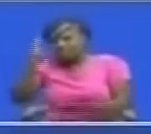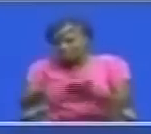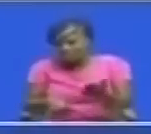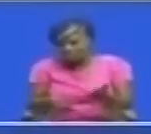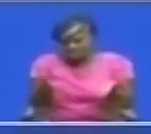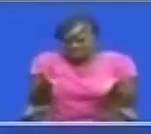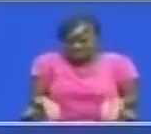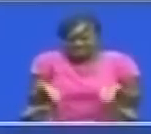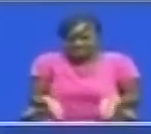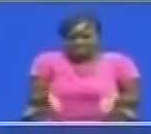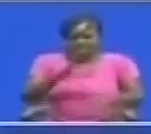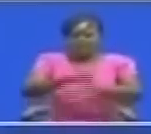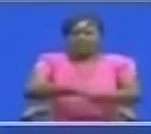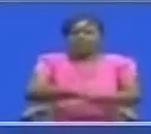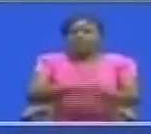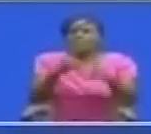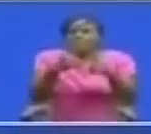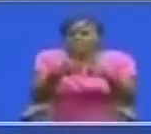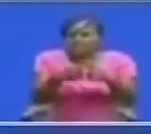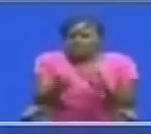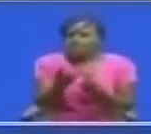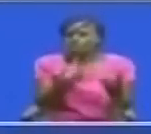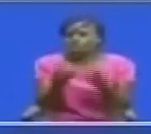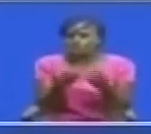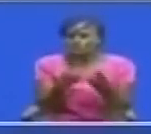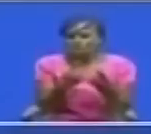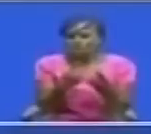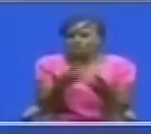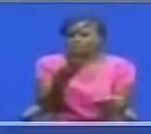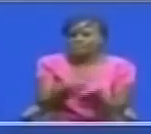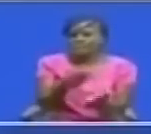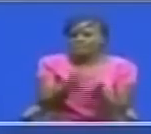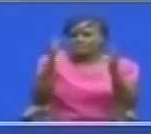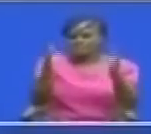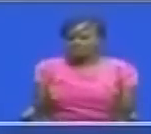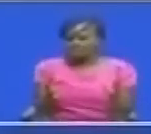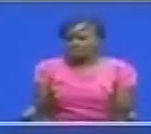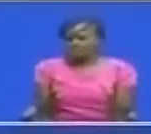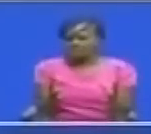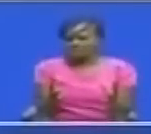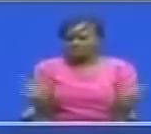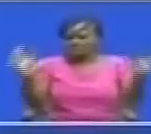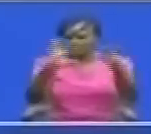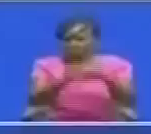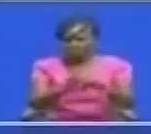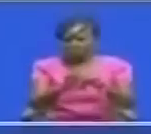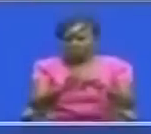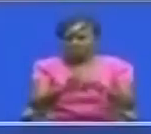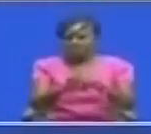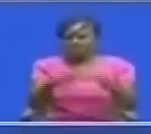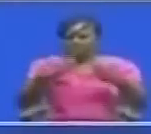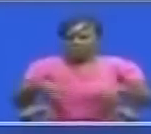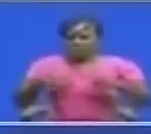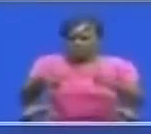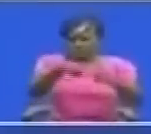excited on what they get today. But if we talk about that amount of money that is pegged on the number of people this person